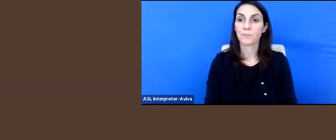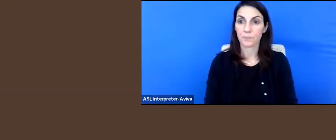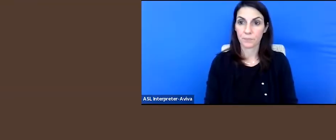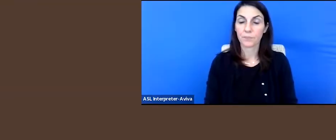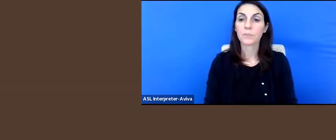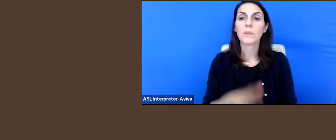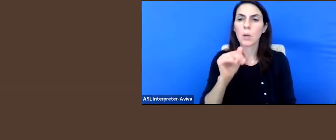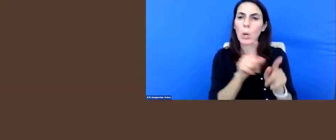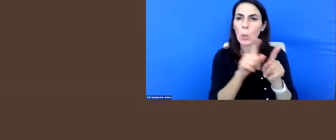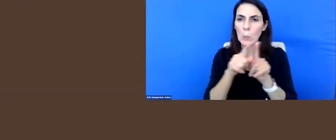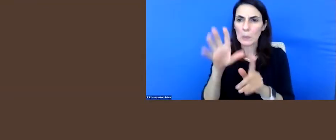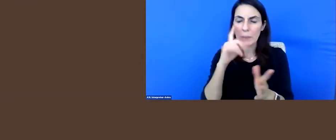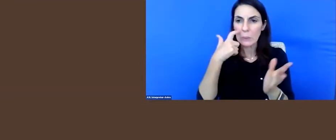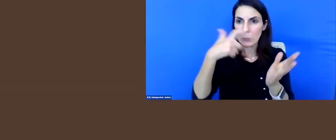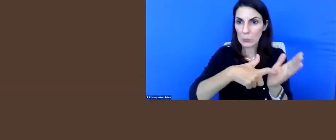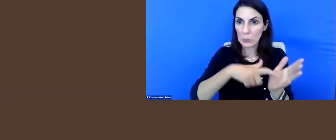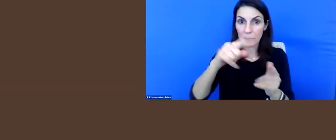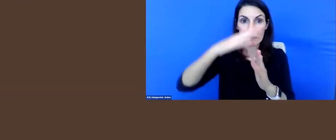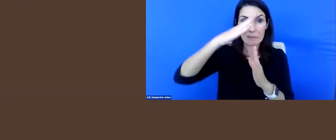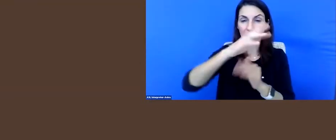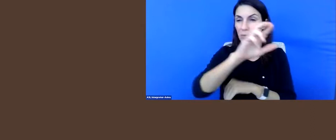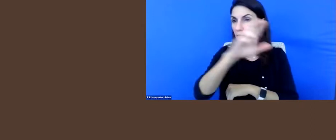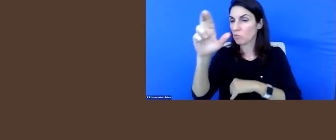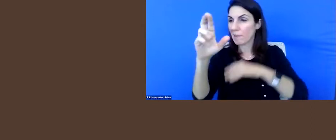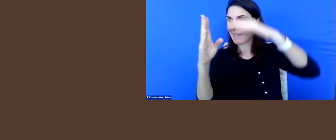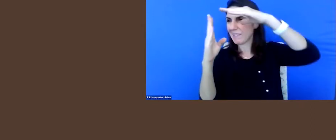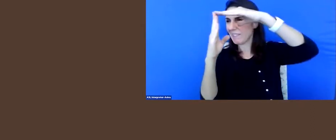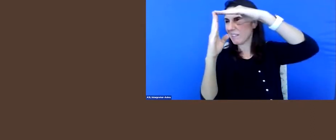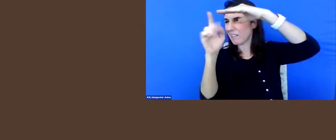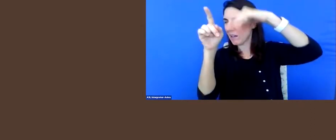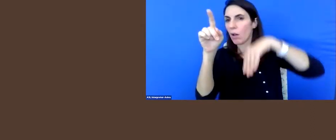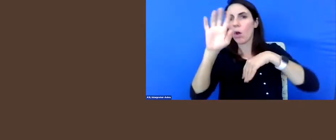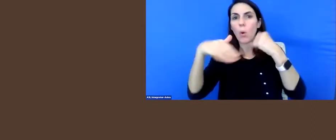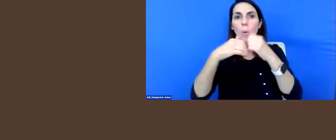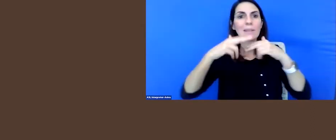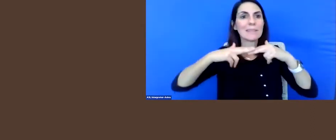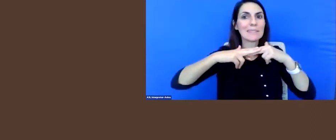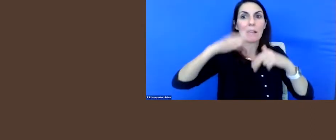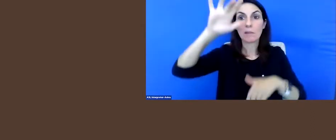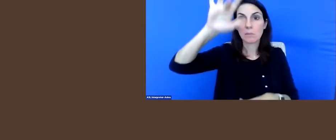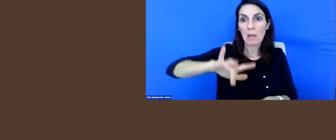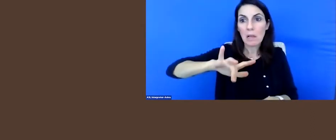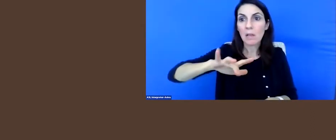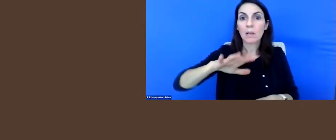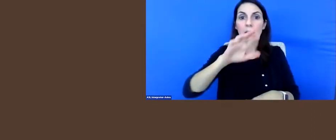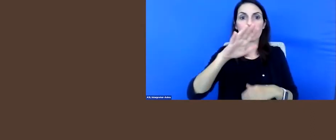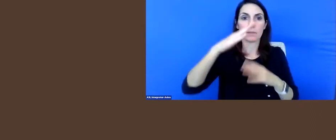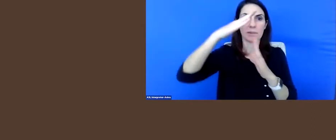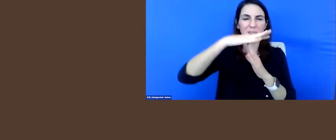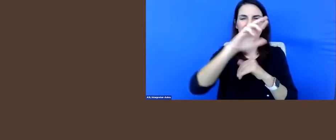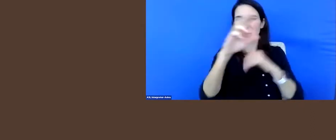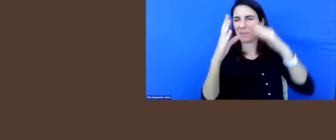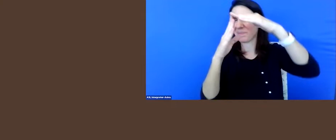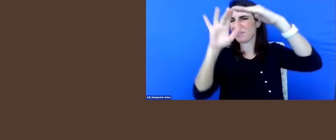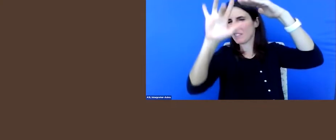You will also notice that the top right-hand part of all of the slides are blank, and that the